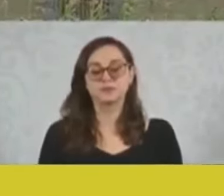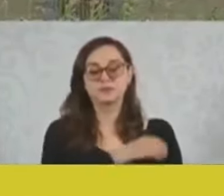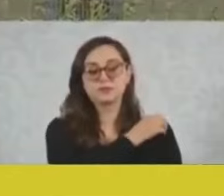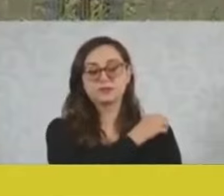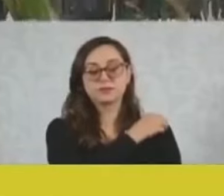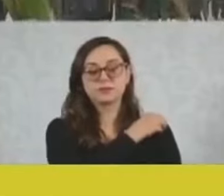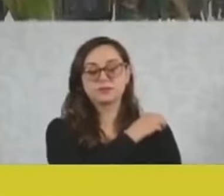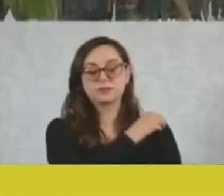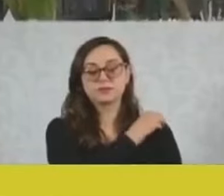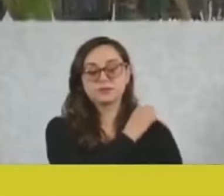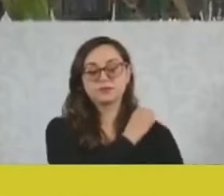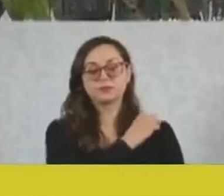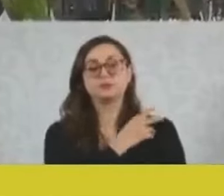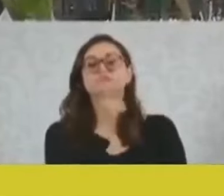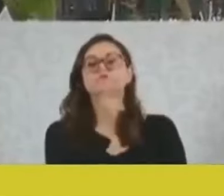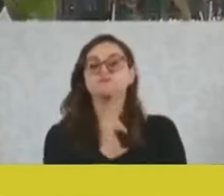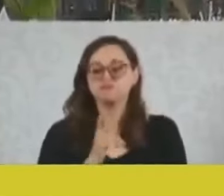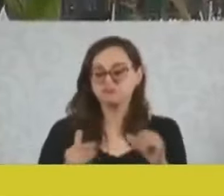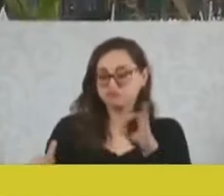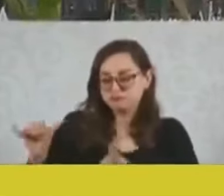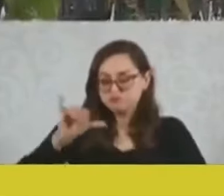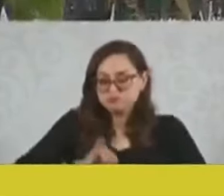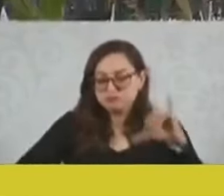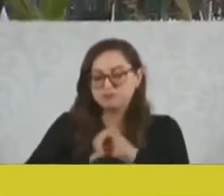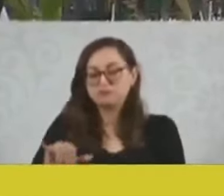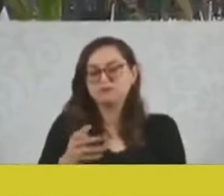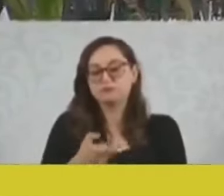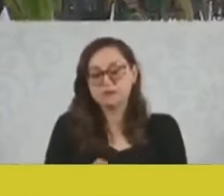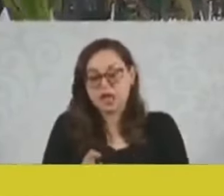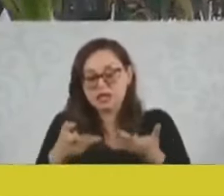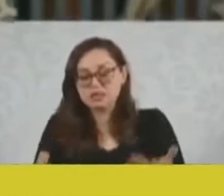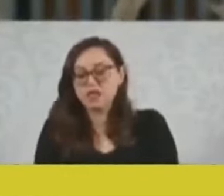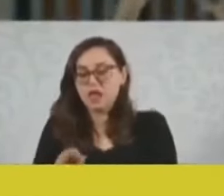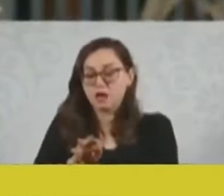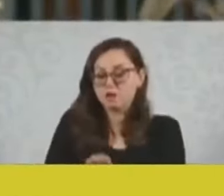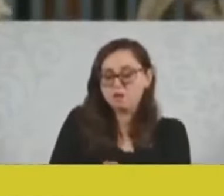A prosperous and connected republic. 74.